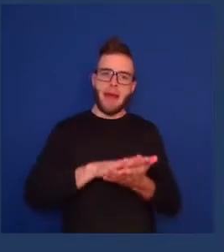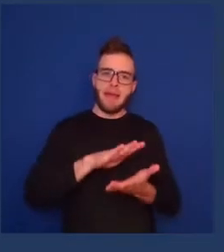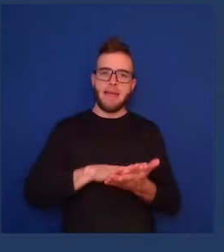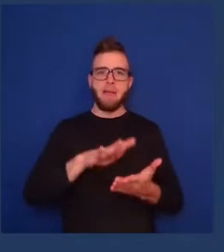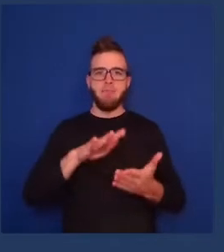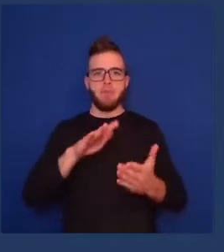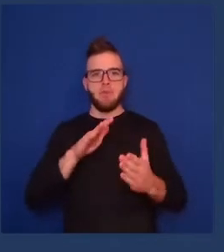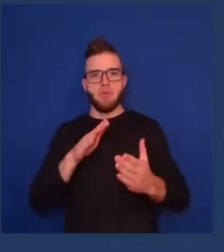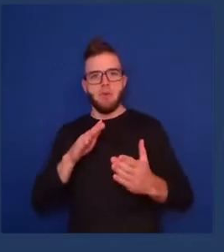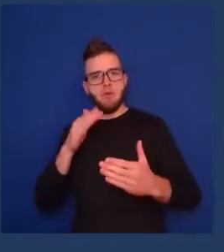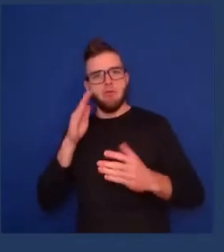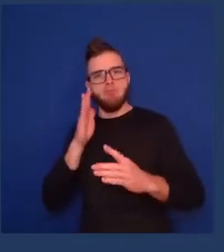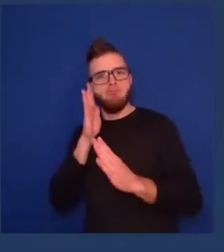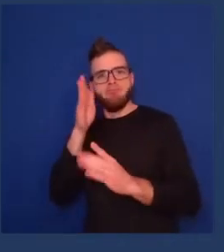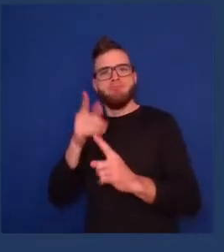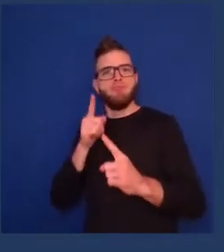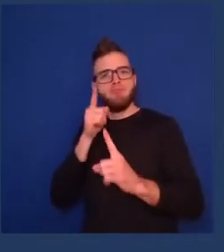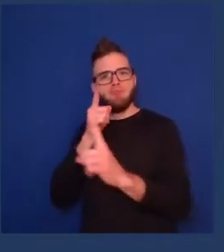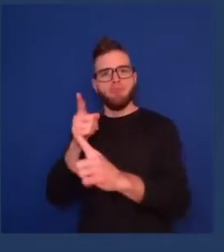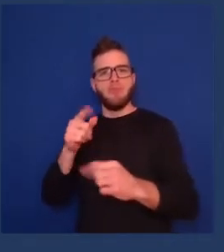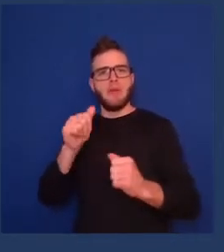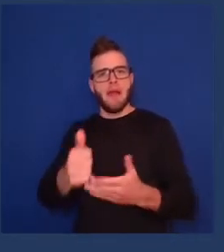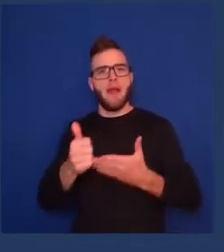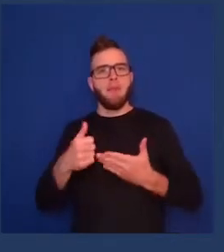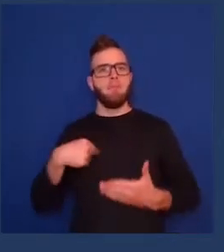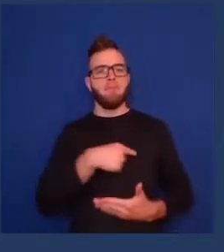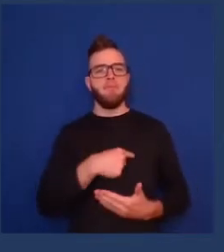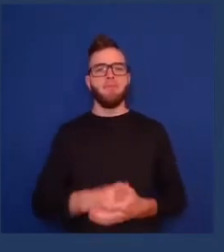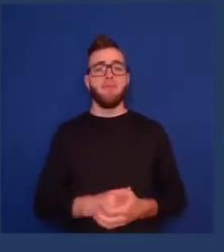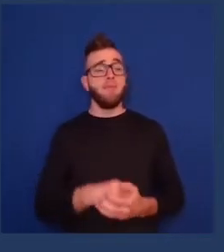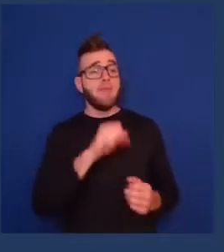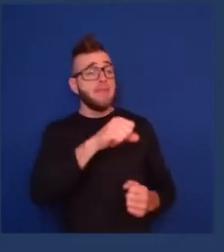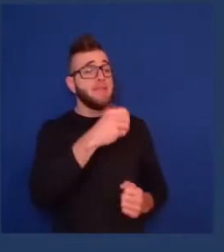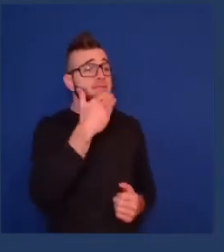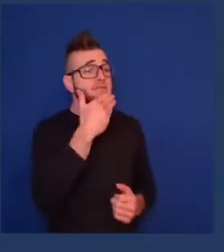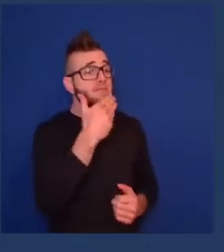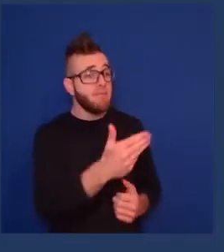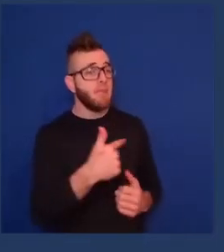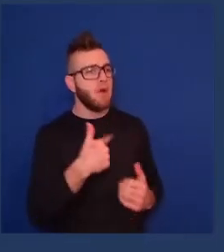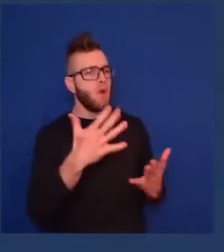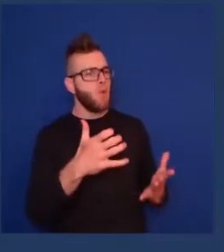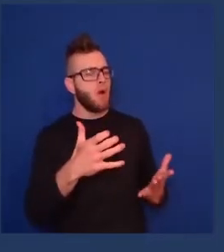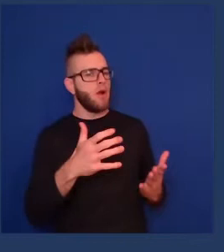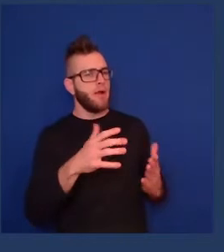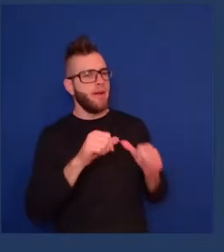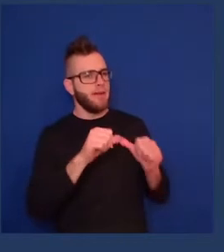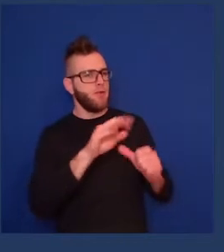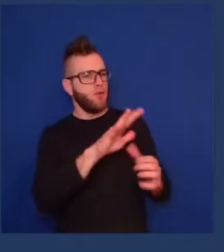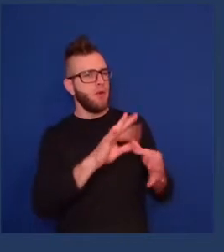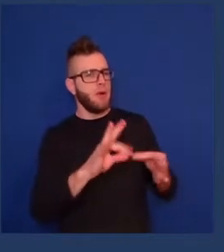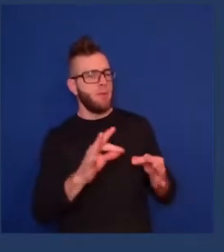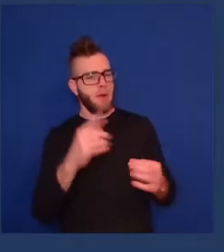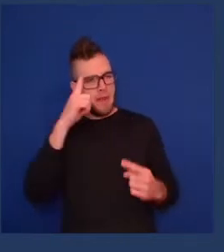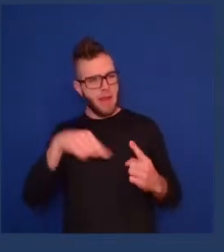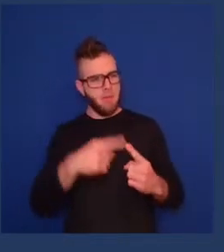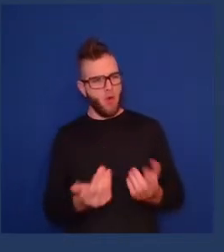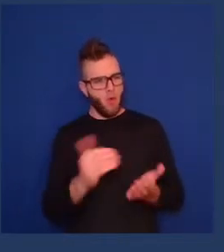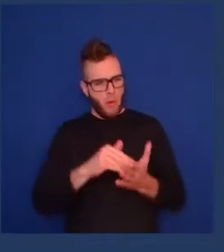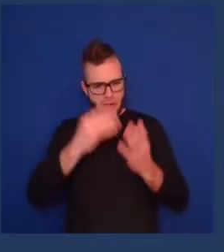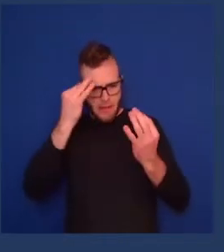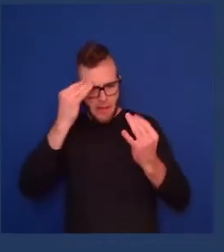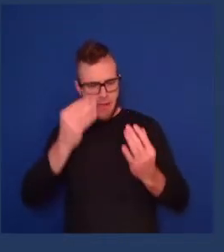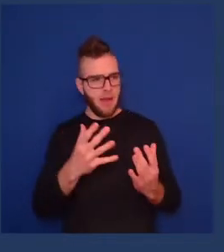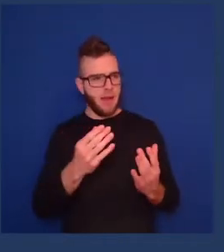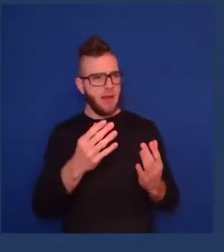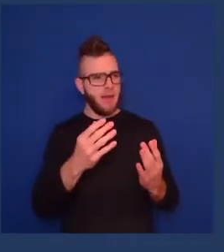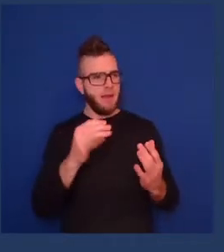technology can help us. Yeah, thank you. And I want to pick up on what you were saying about the need to do a rethink and the issues with equality,